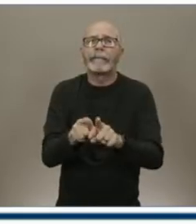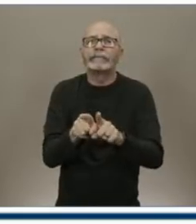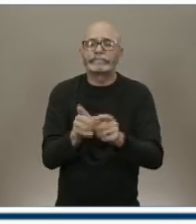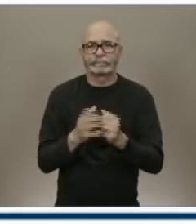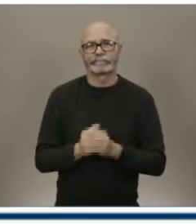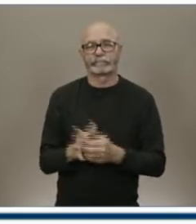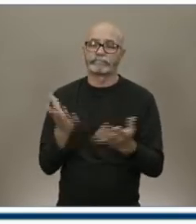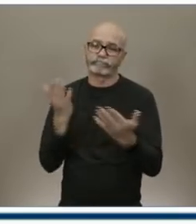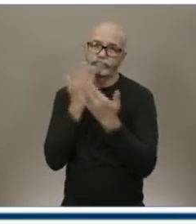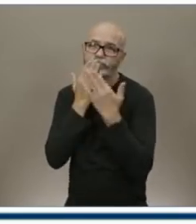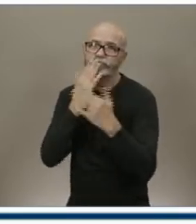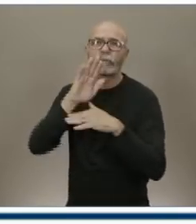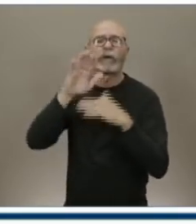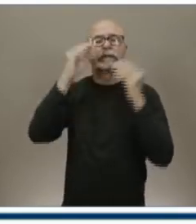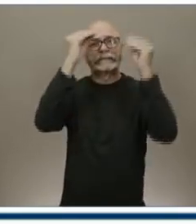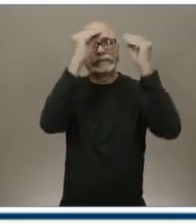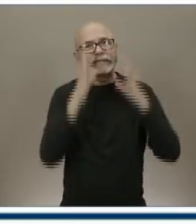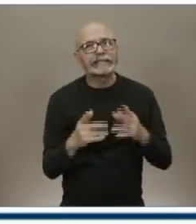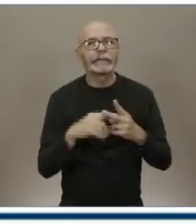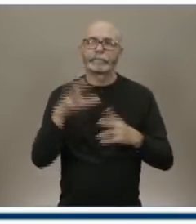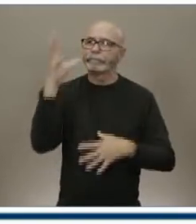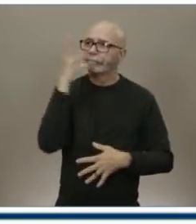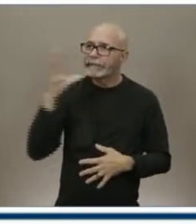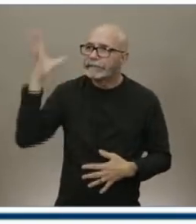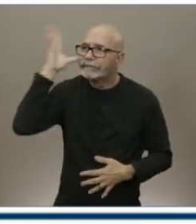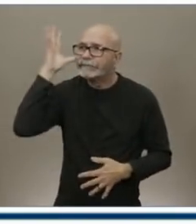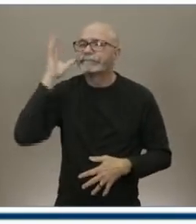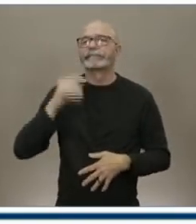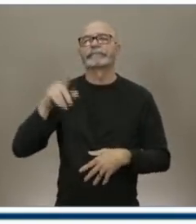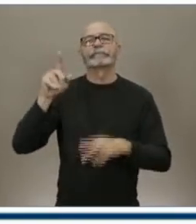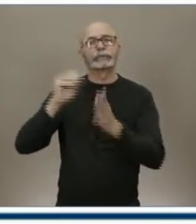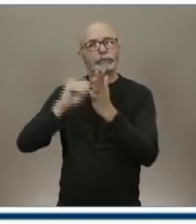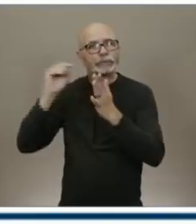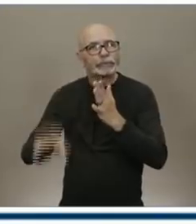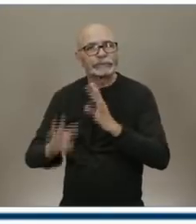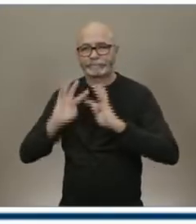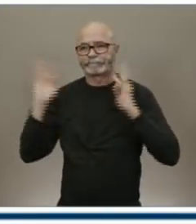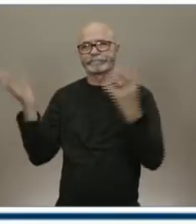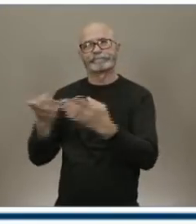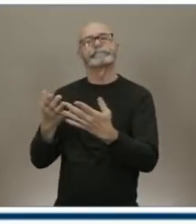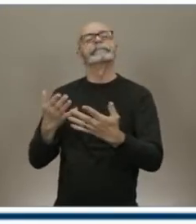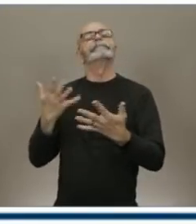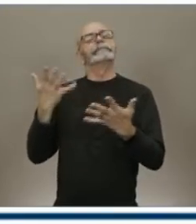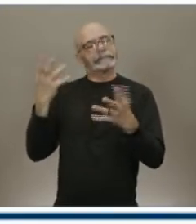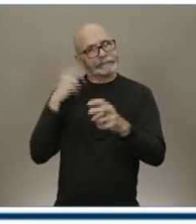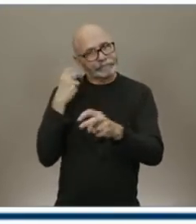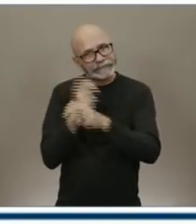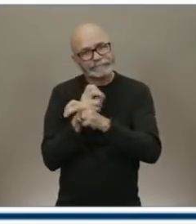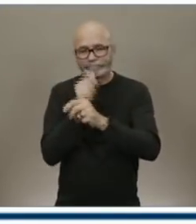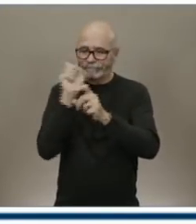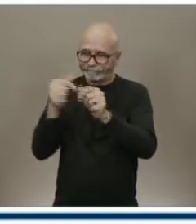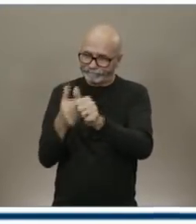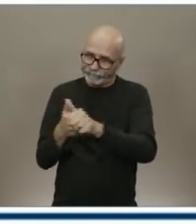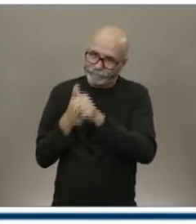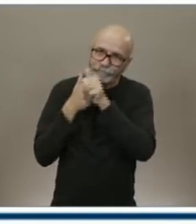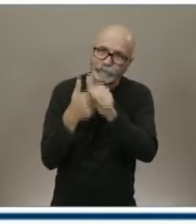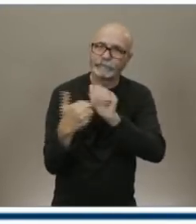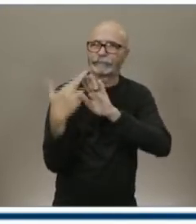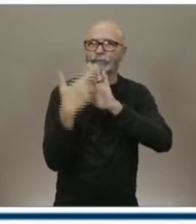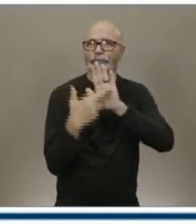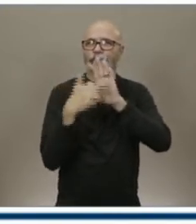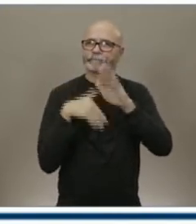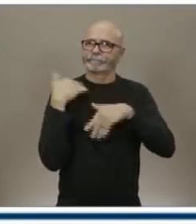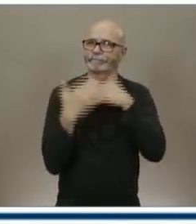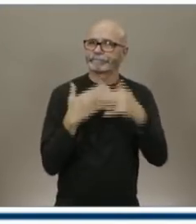parents, and students who've all been working hard to follow the protocols. And I want to give a big shout out to our cleaning staff who are